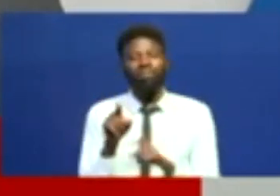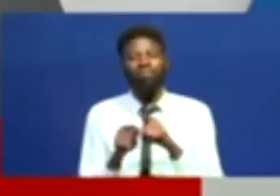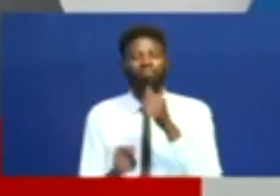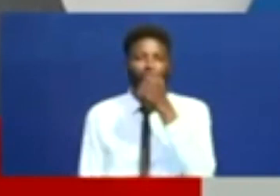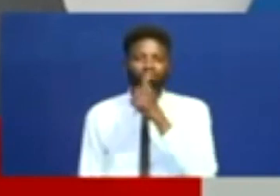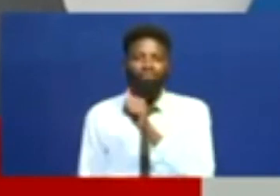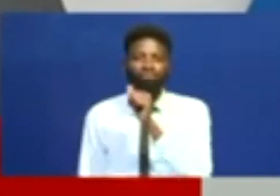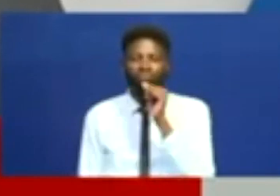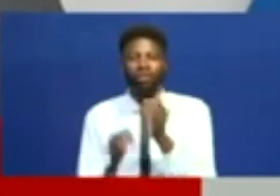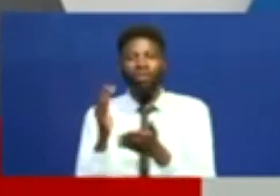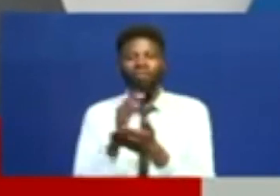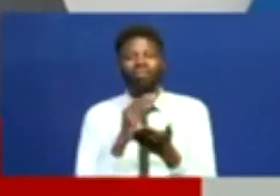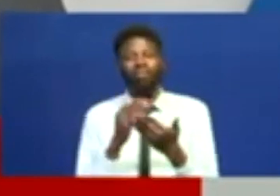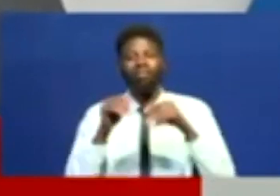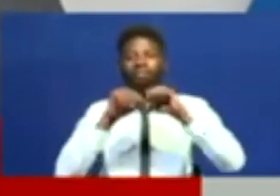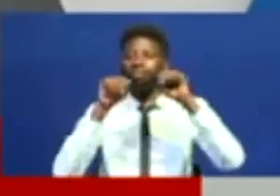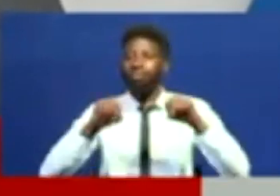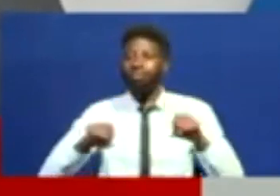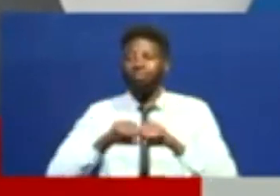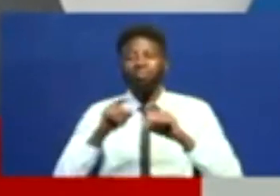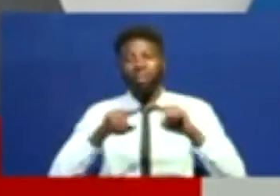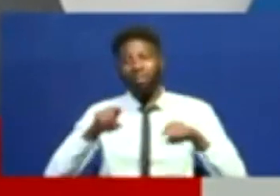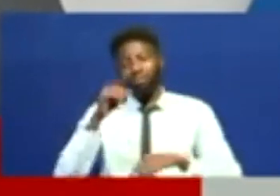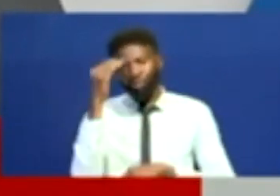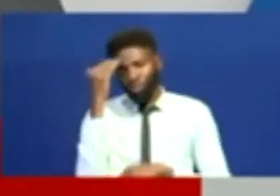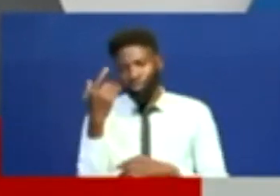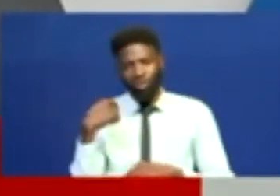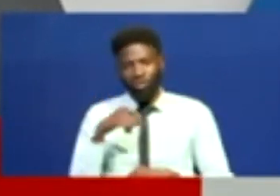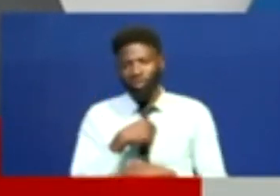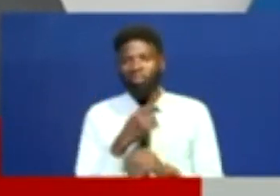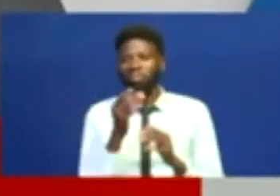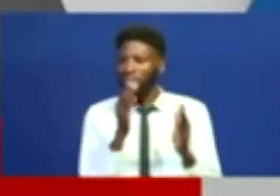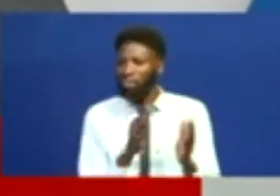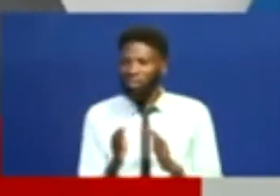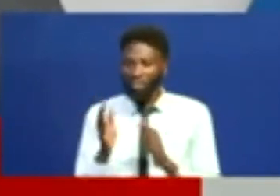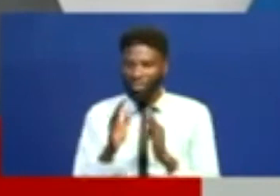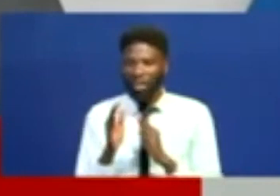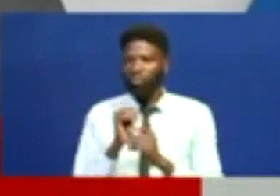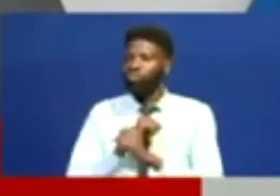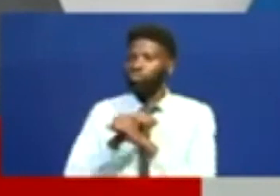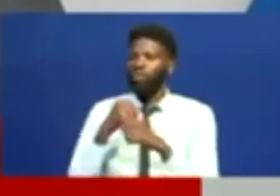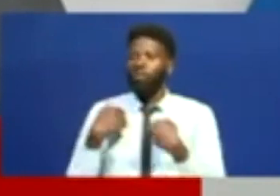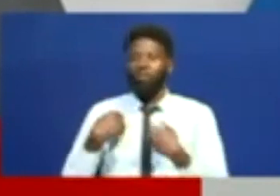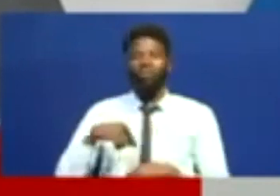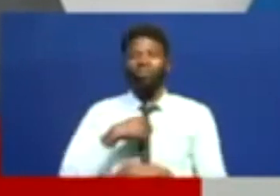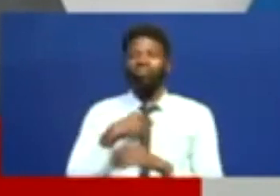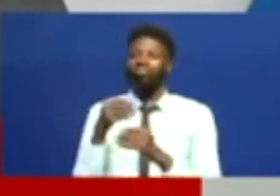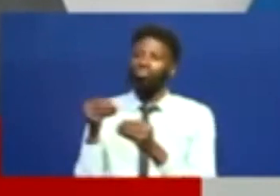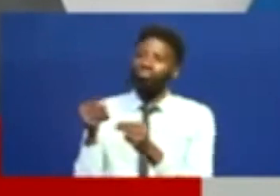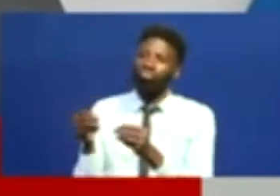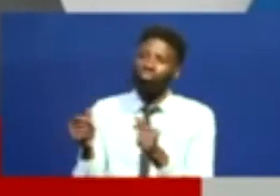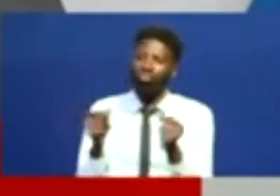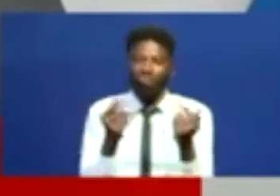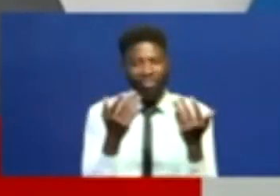sector systems. However, you know, because of the measures that we have been able to put in place, we were able to deal with those attacks